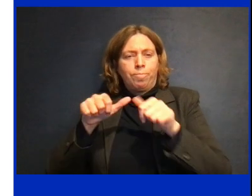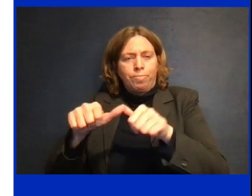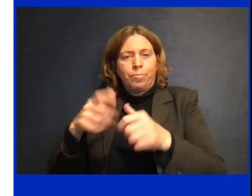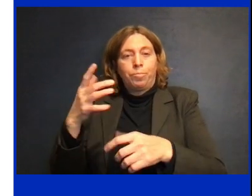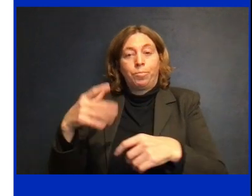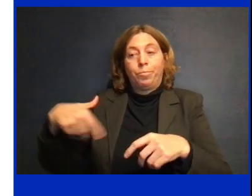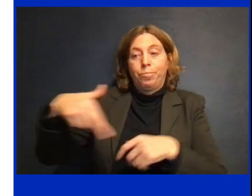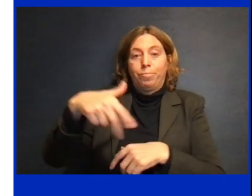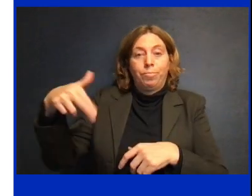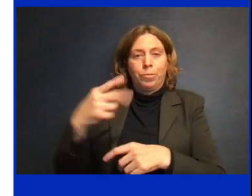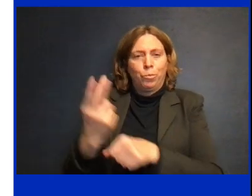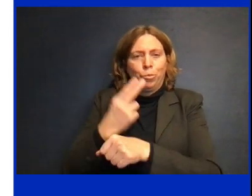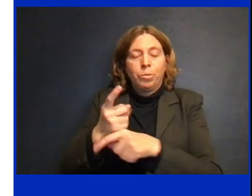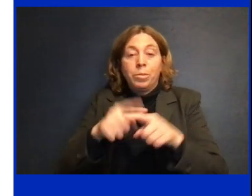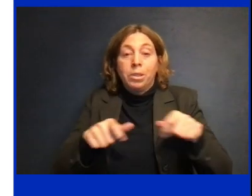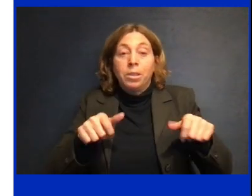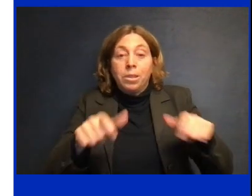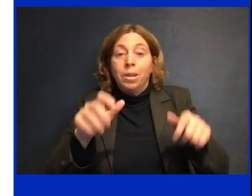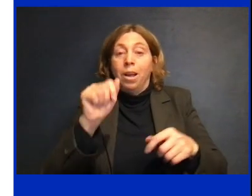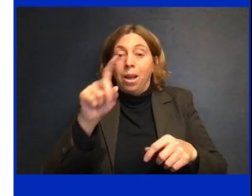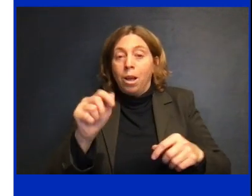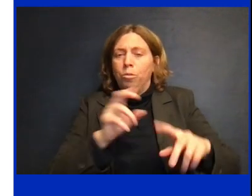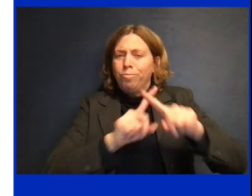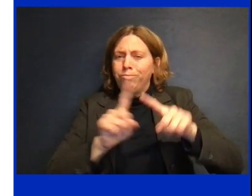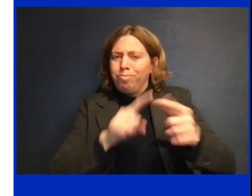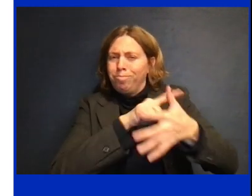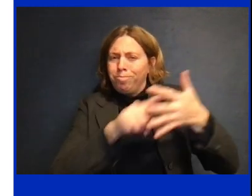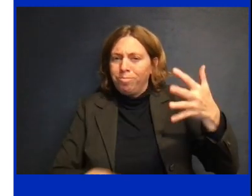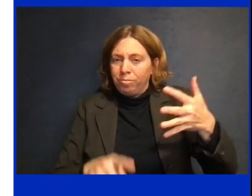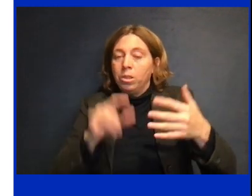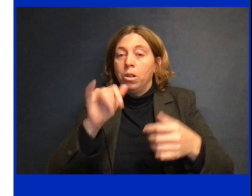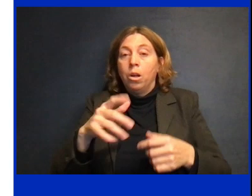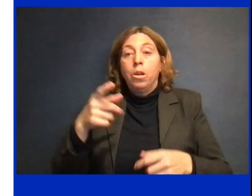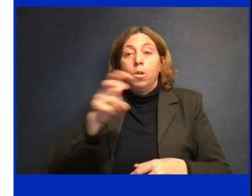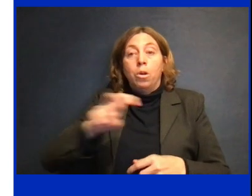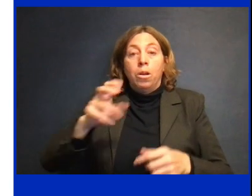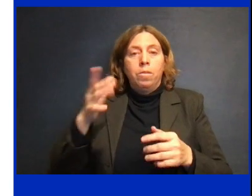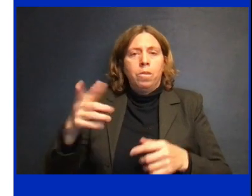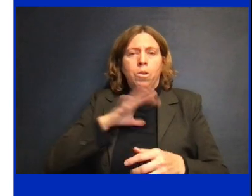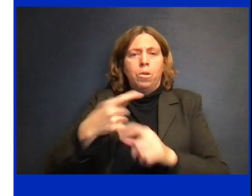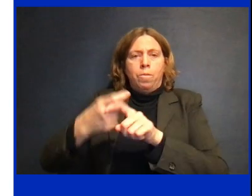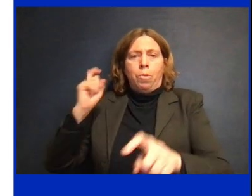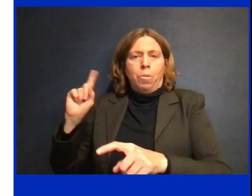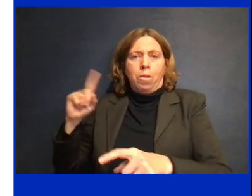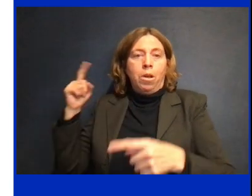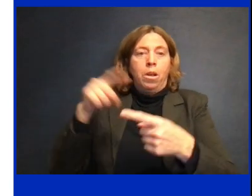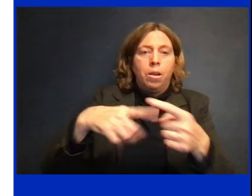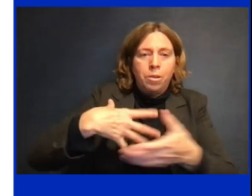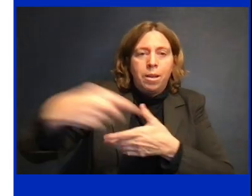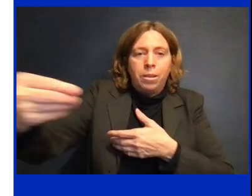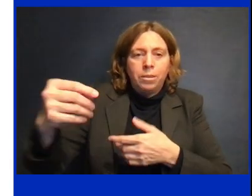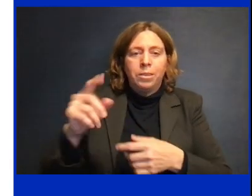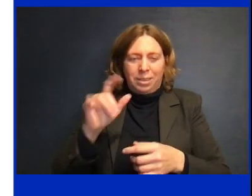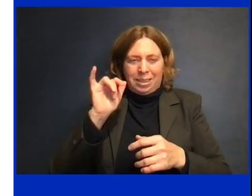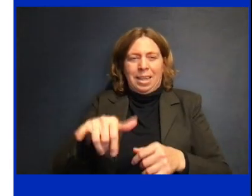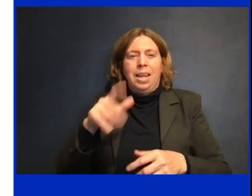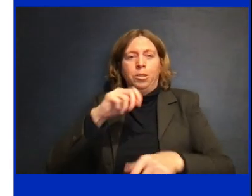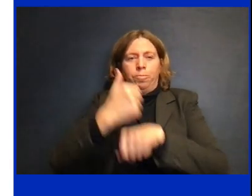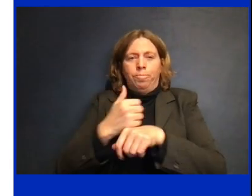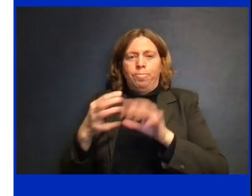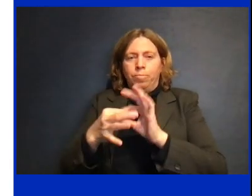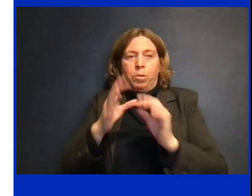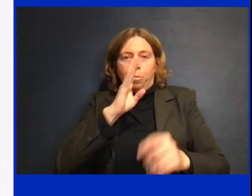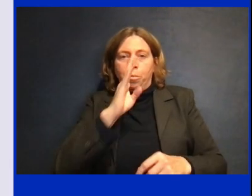ADA accessibility to traveler origins and destinations, and establish direct bus linkages to the Lincoln